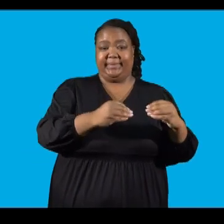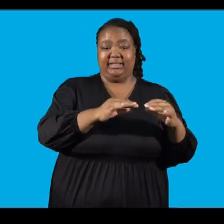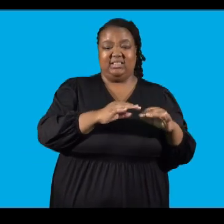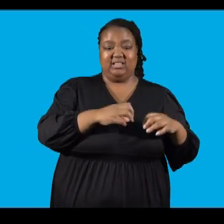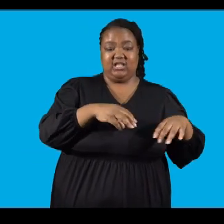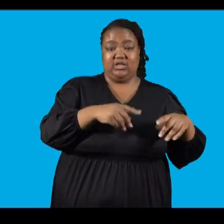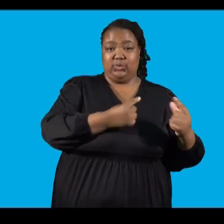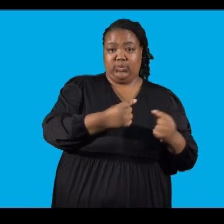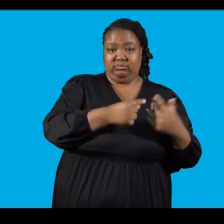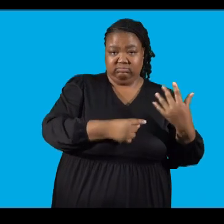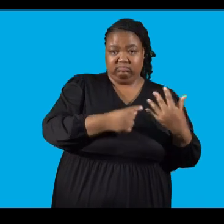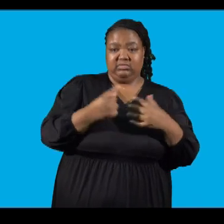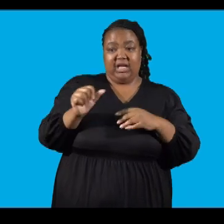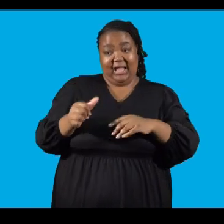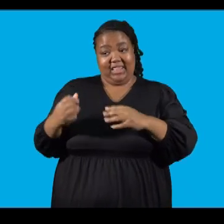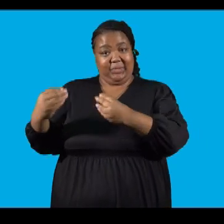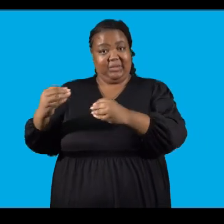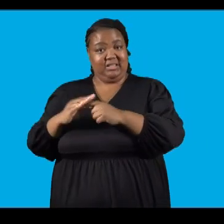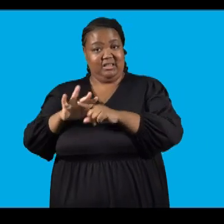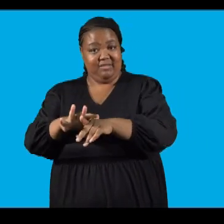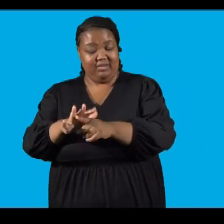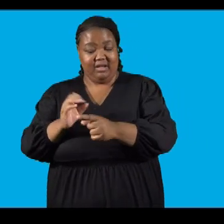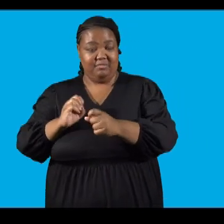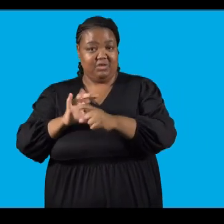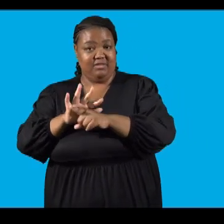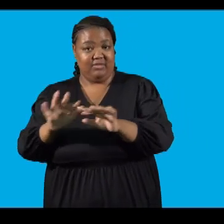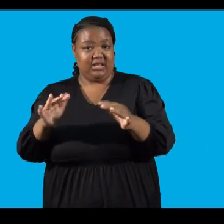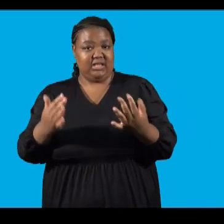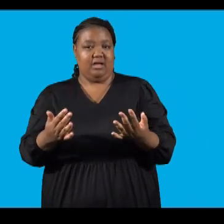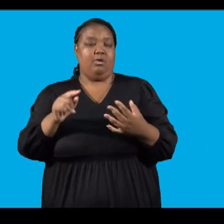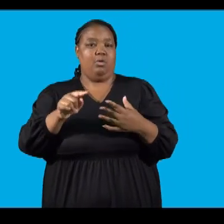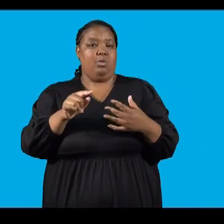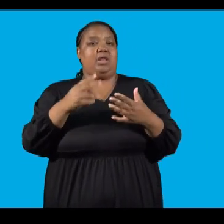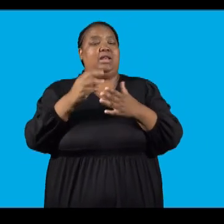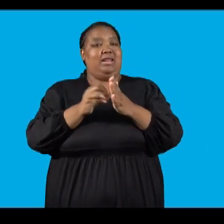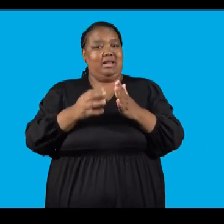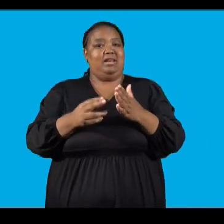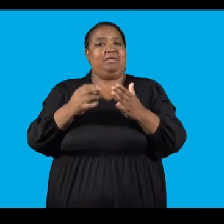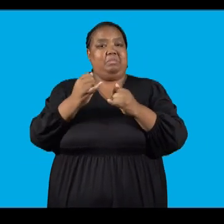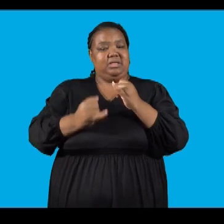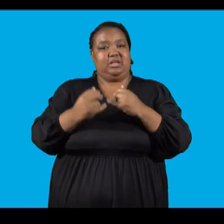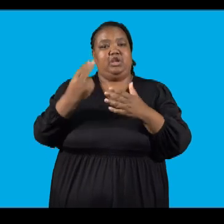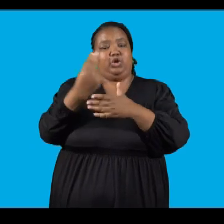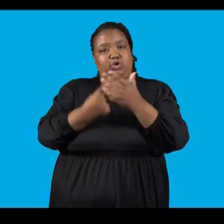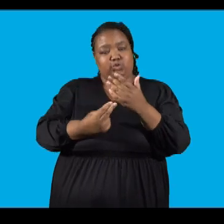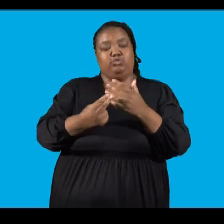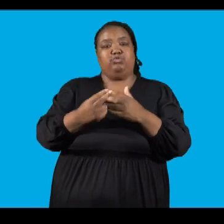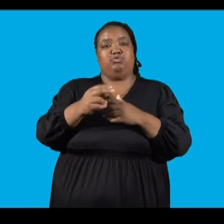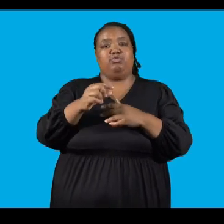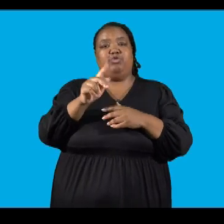one firm affect the other, learners draw a kinked demand curve and explain the